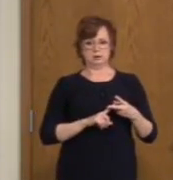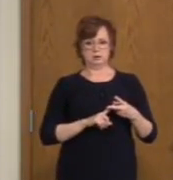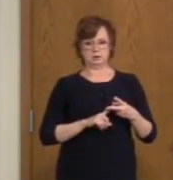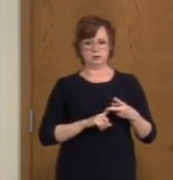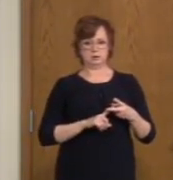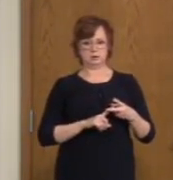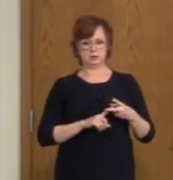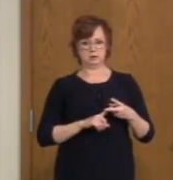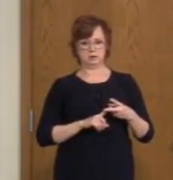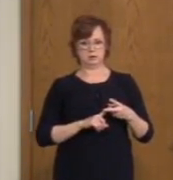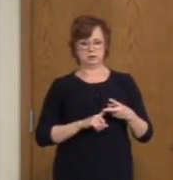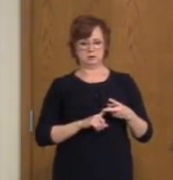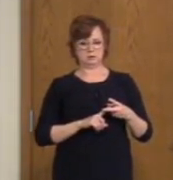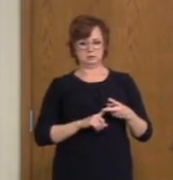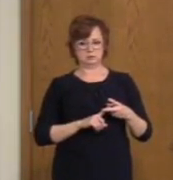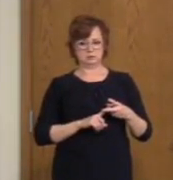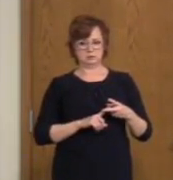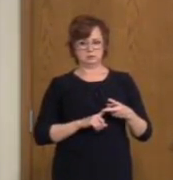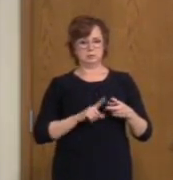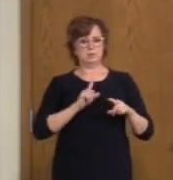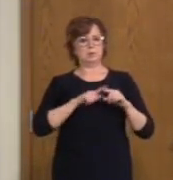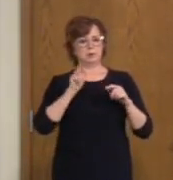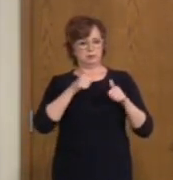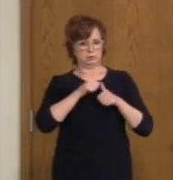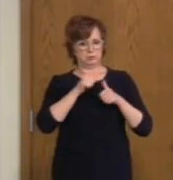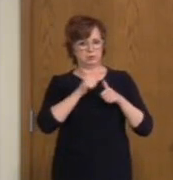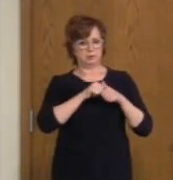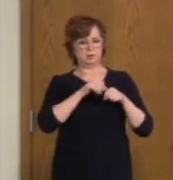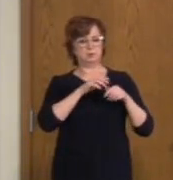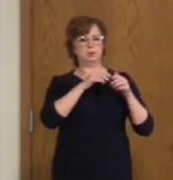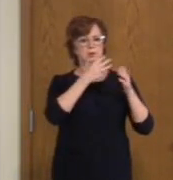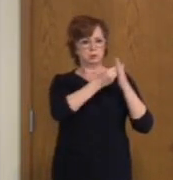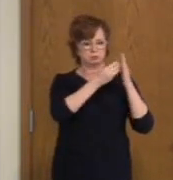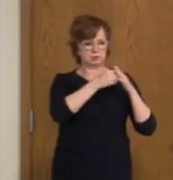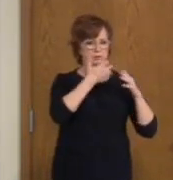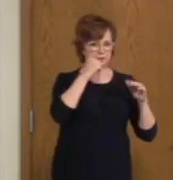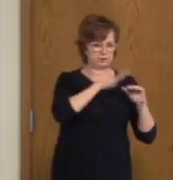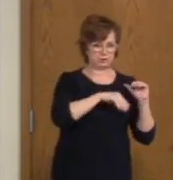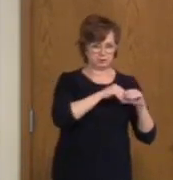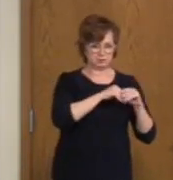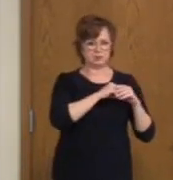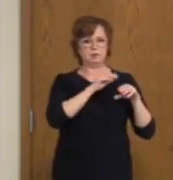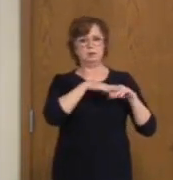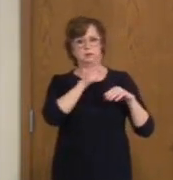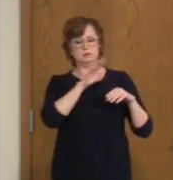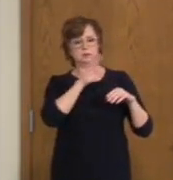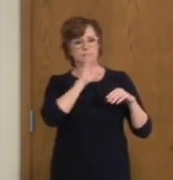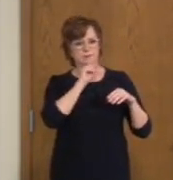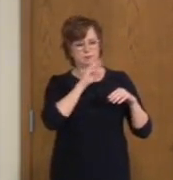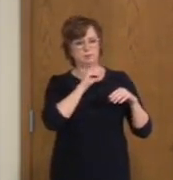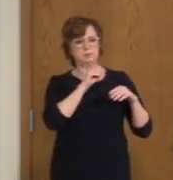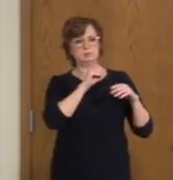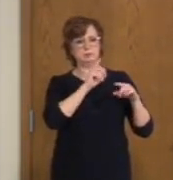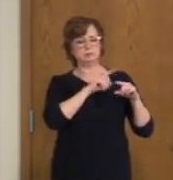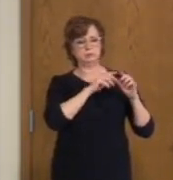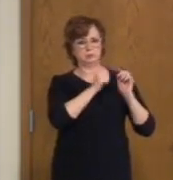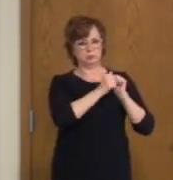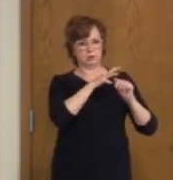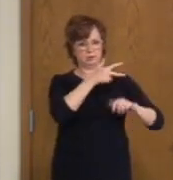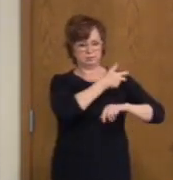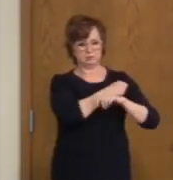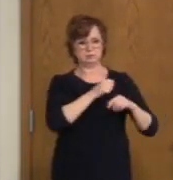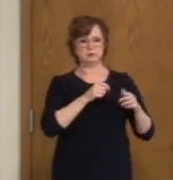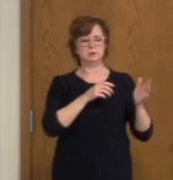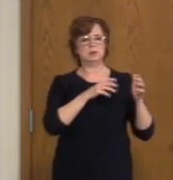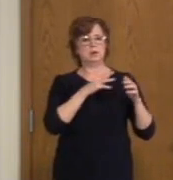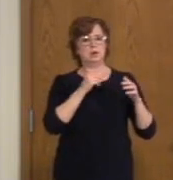older than 50 may not have been fully vaccinated. Outdoors is better than indoors. And the rest of the province, with great caution,